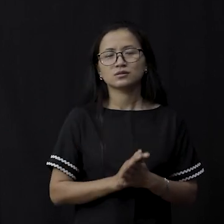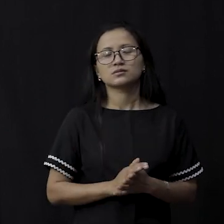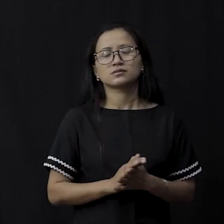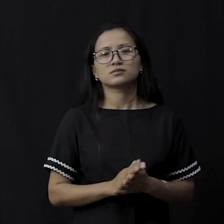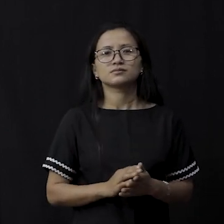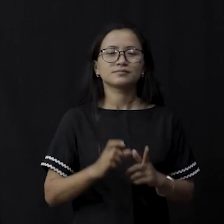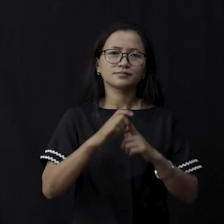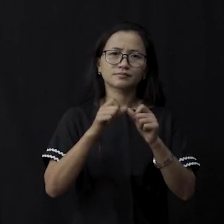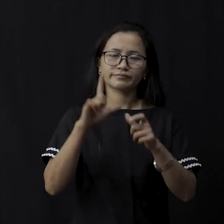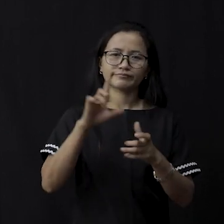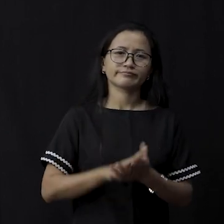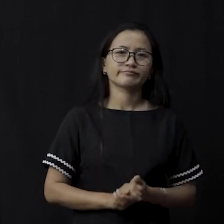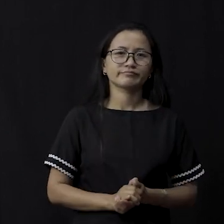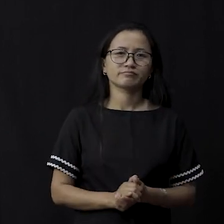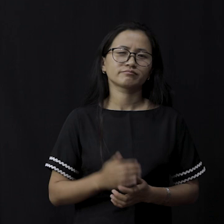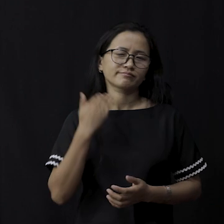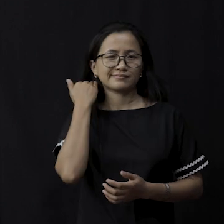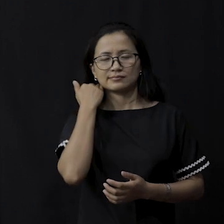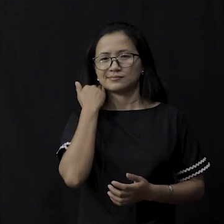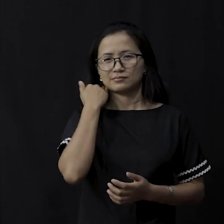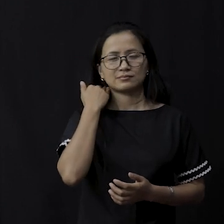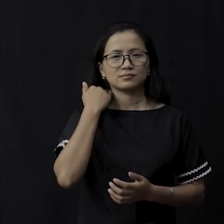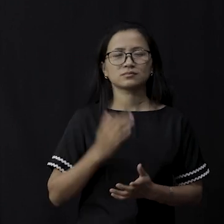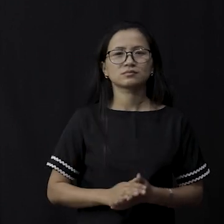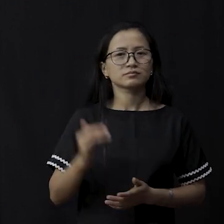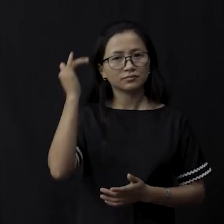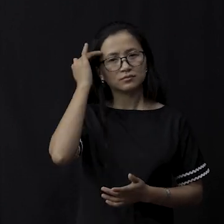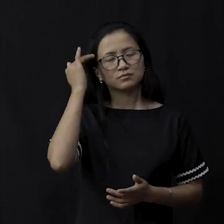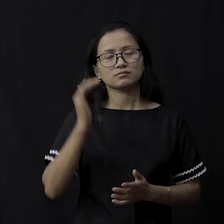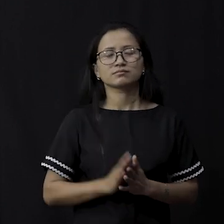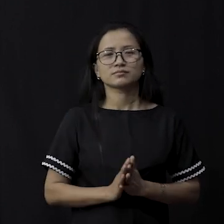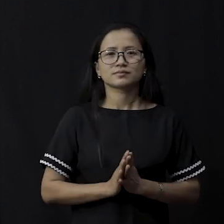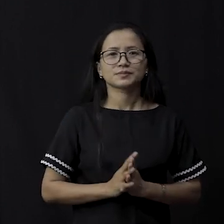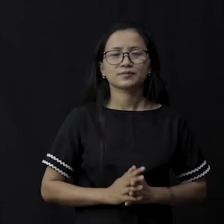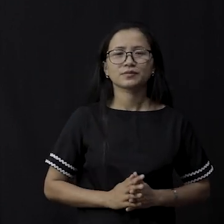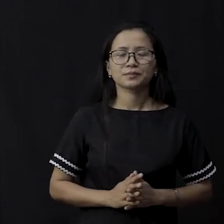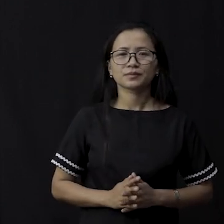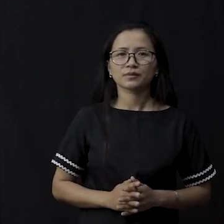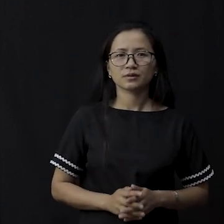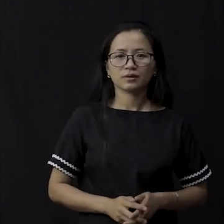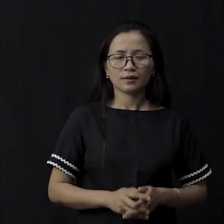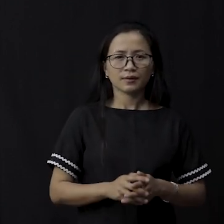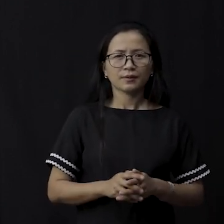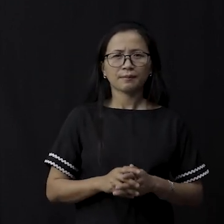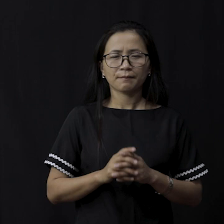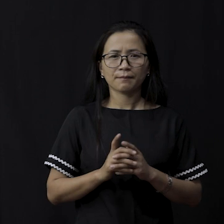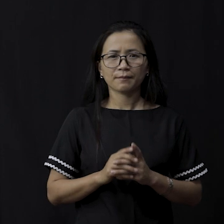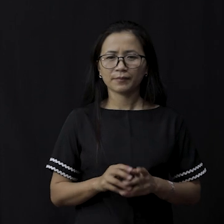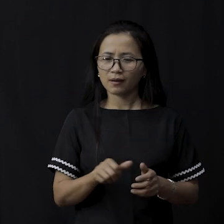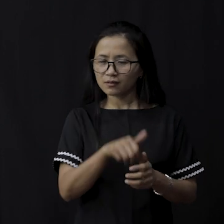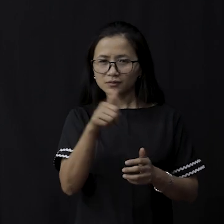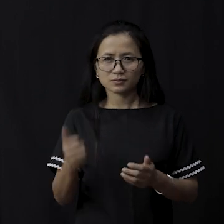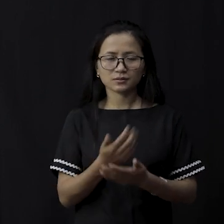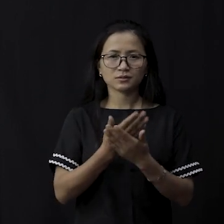and rice? Very boring, right? Yes, I know. Just dal and rice is very boring. So you must have taken